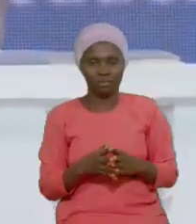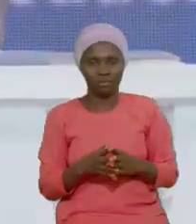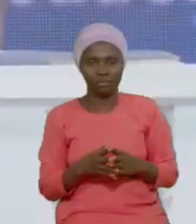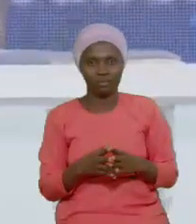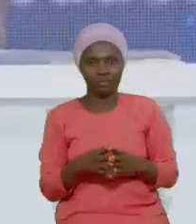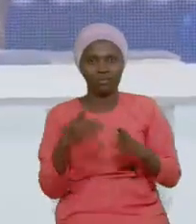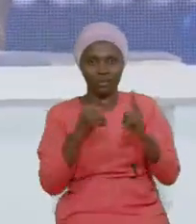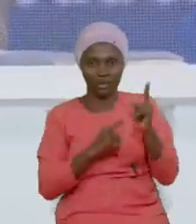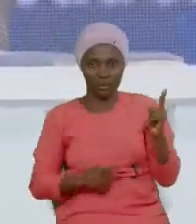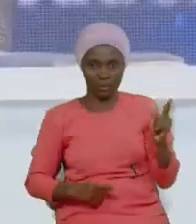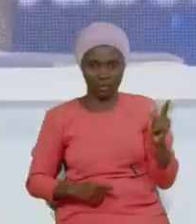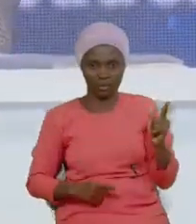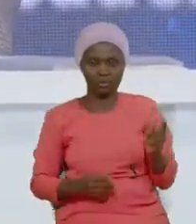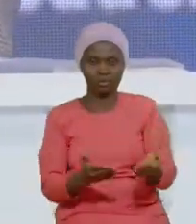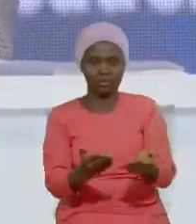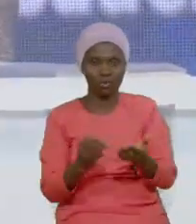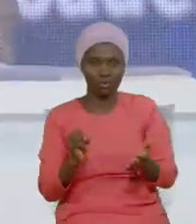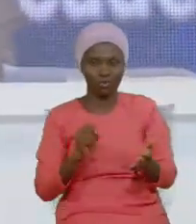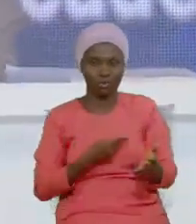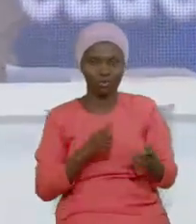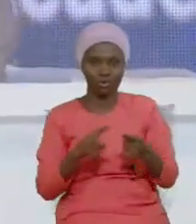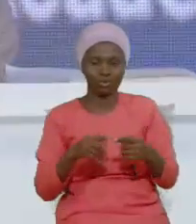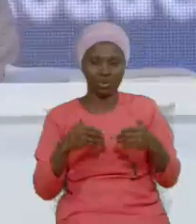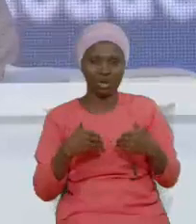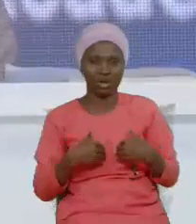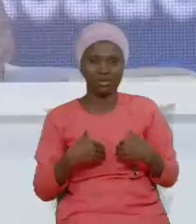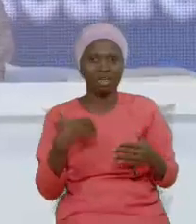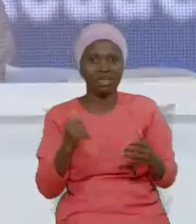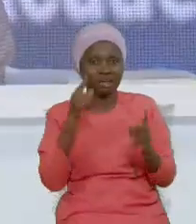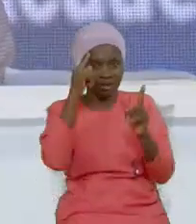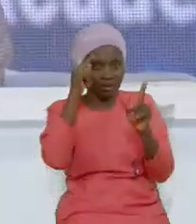The Lord wants us to have a goal.